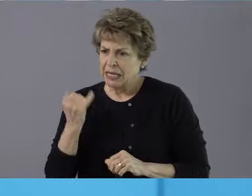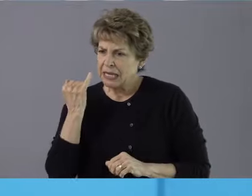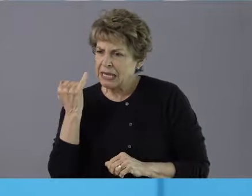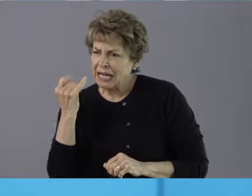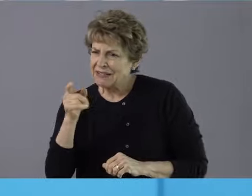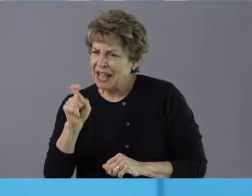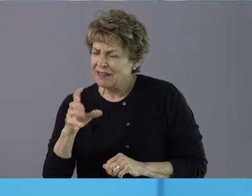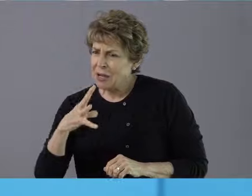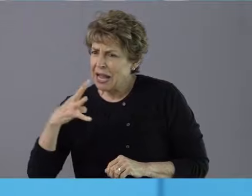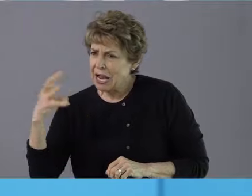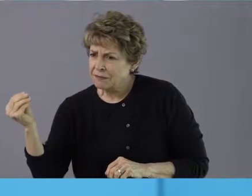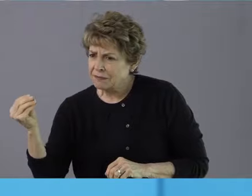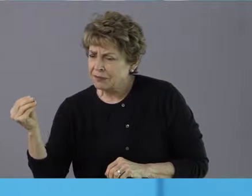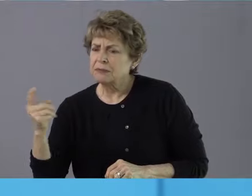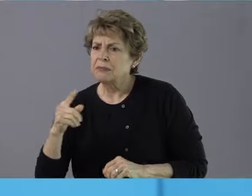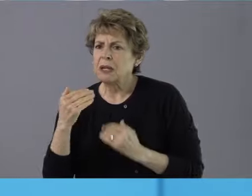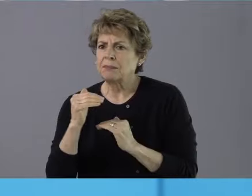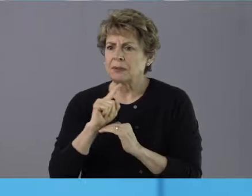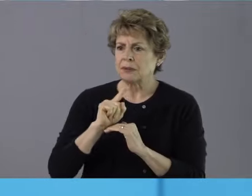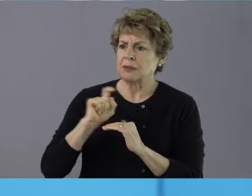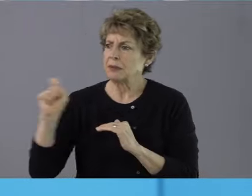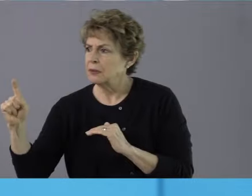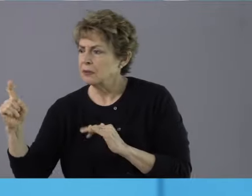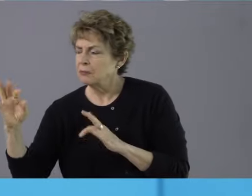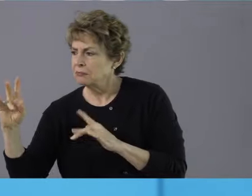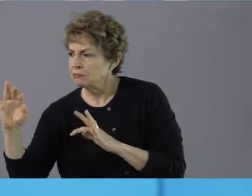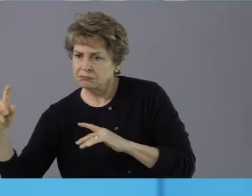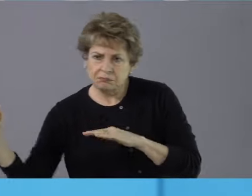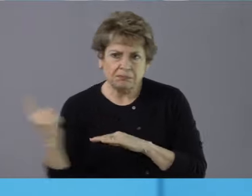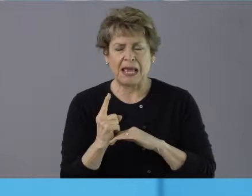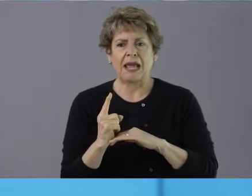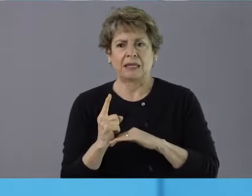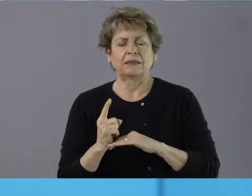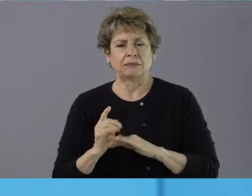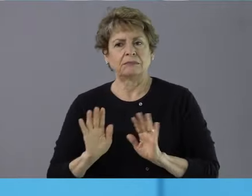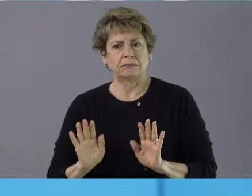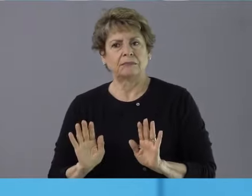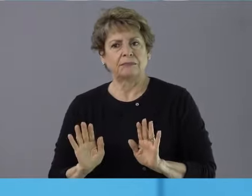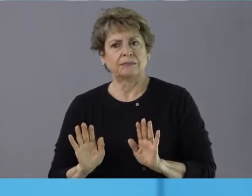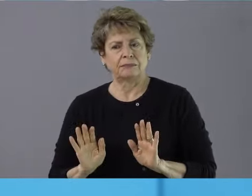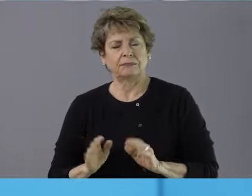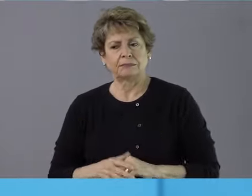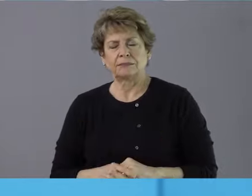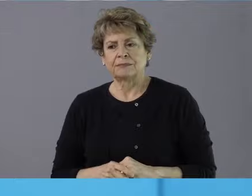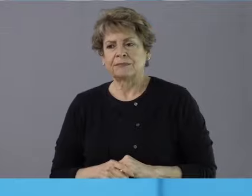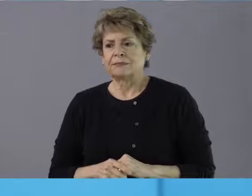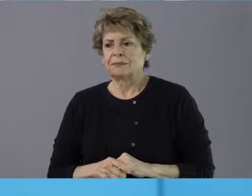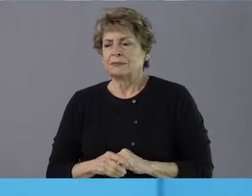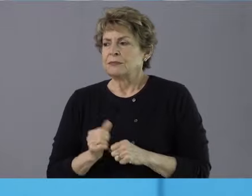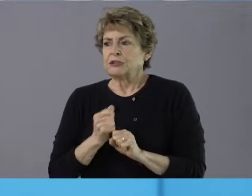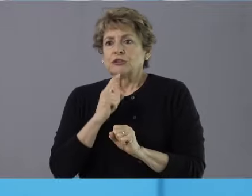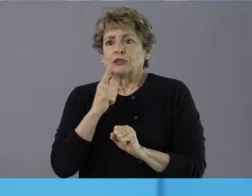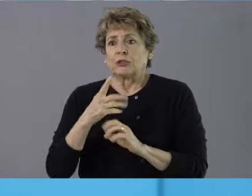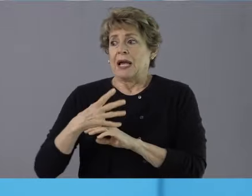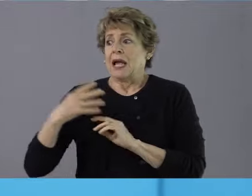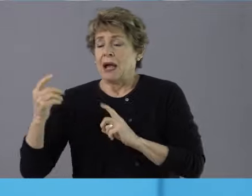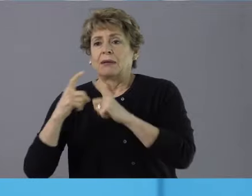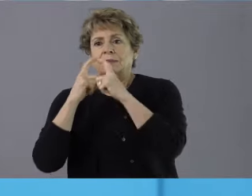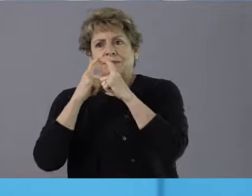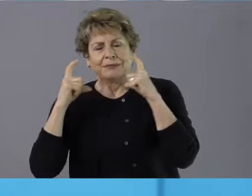out to eat, to limit that mobility and head home. And make sure you're wearing a mask, that you're helping other